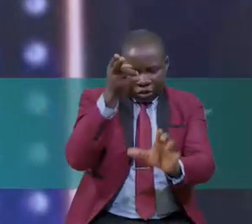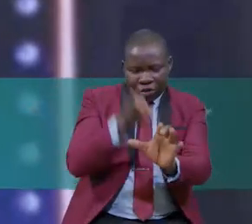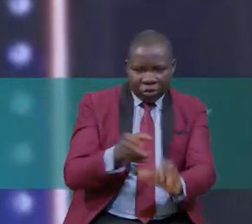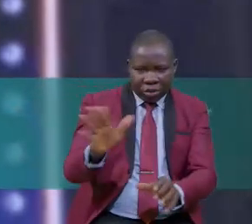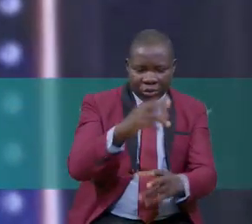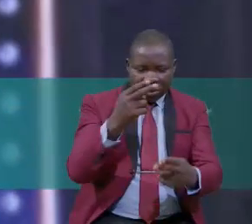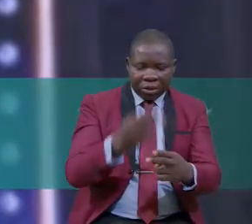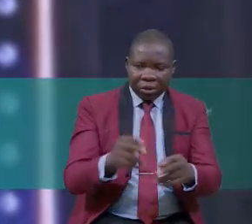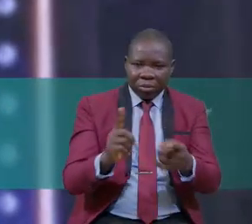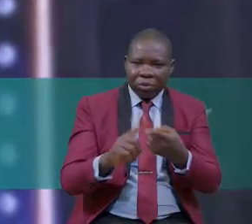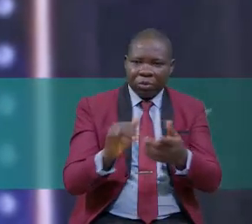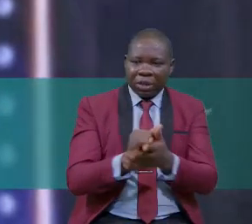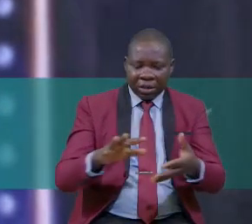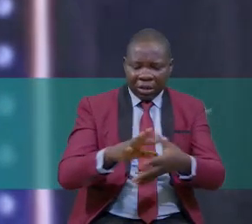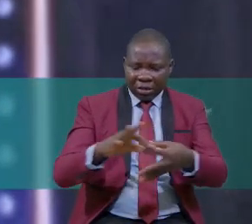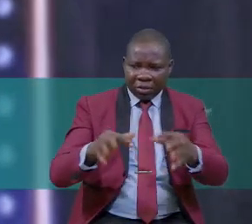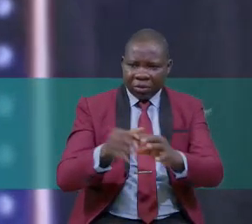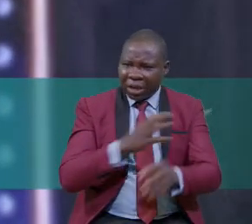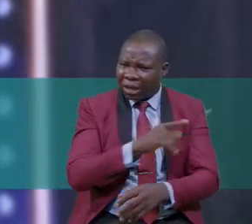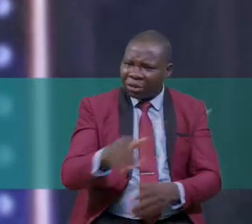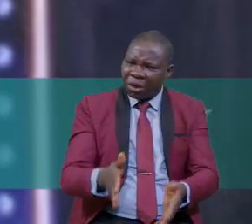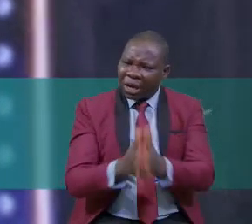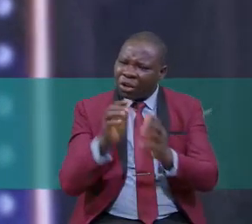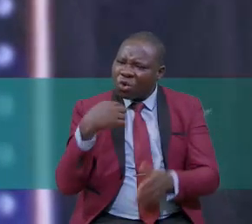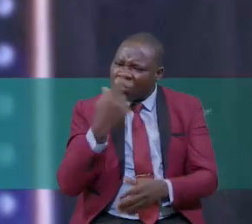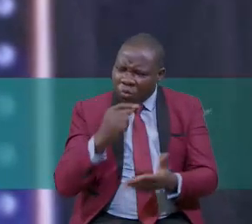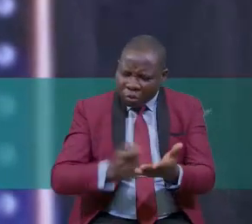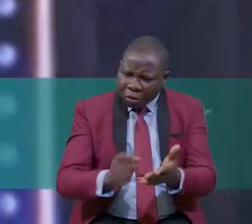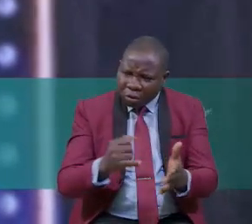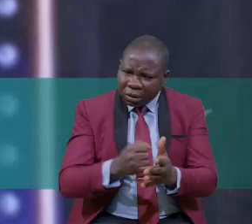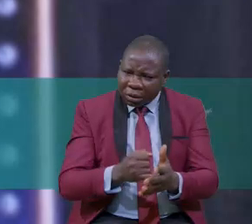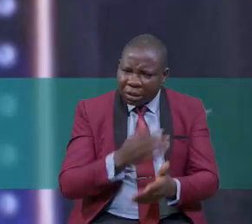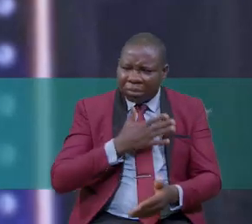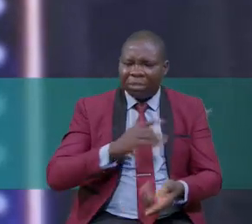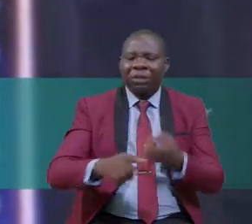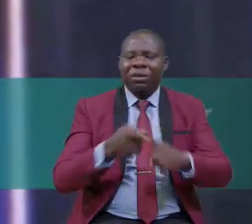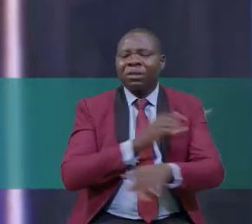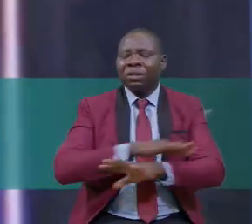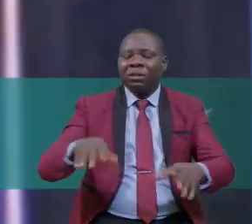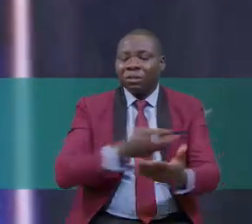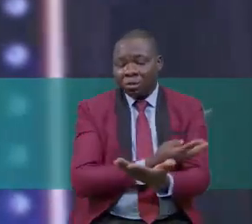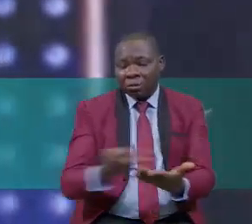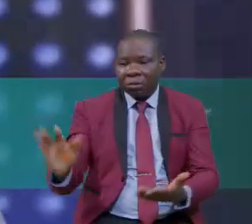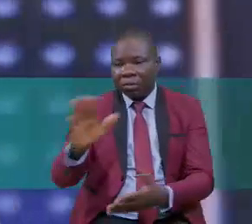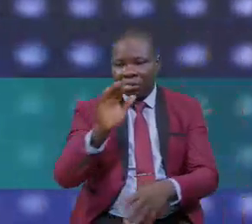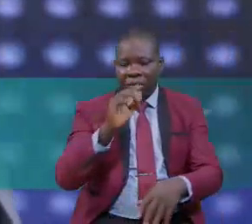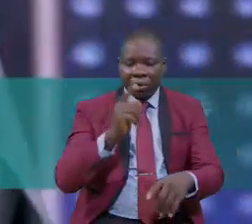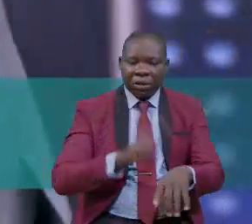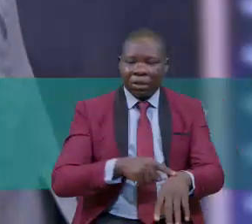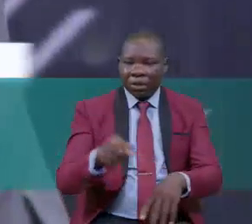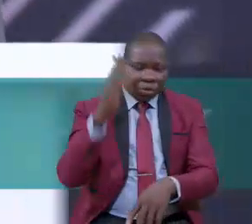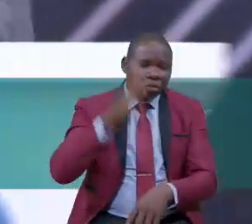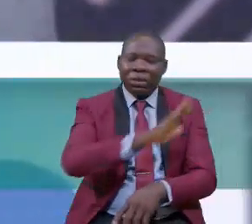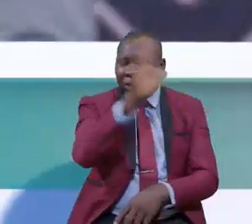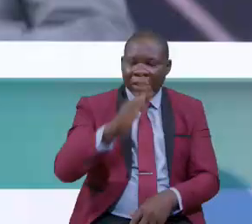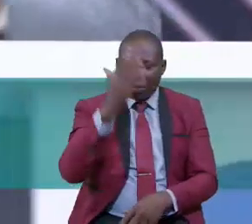you say, who wrote this? My friend, don't waste your time. You'll never know. Who said